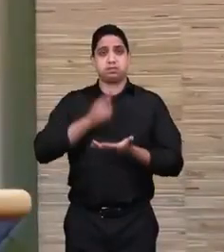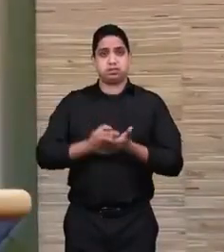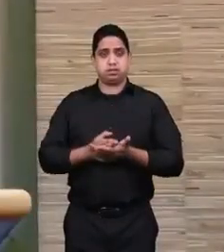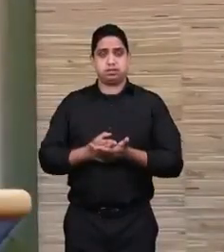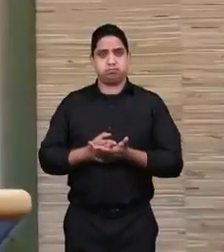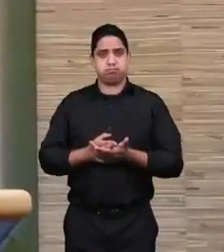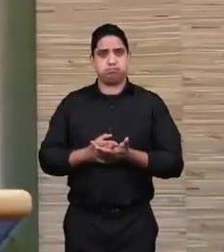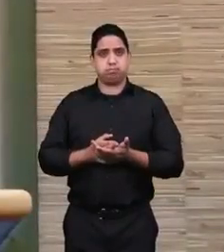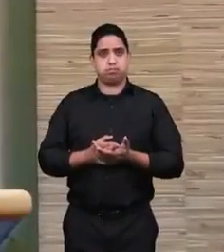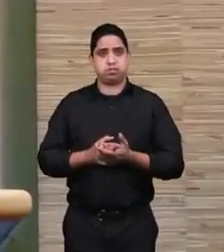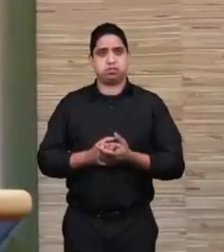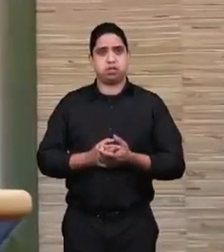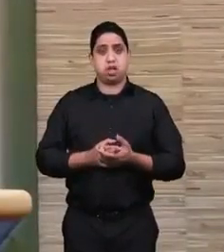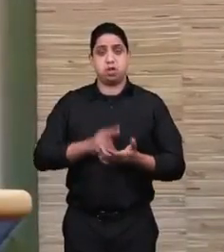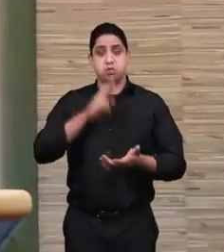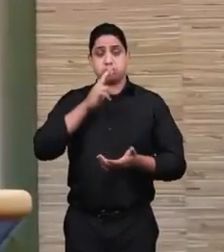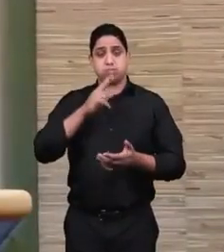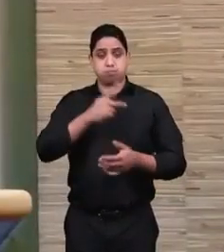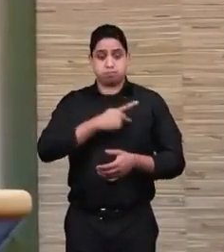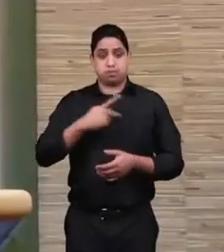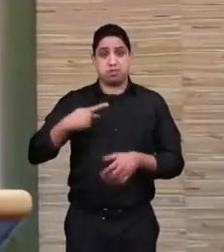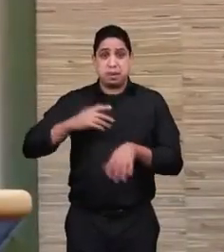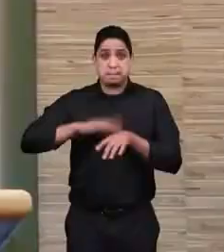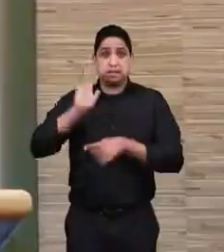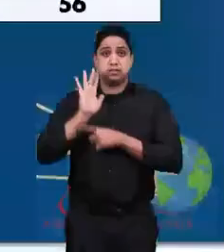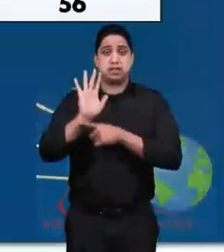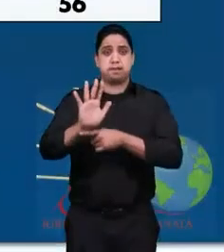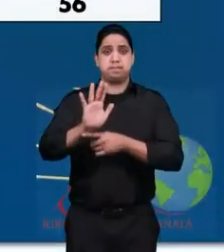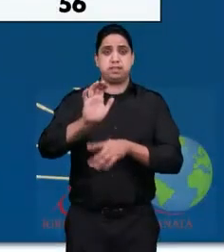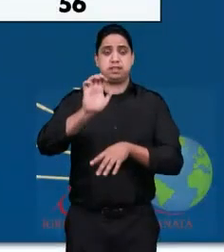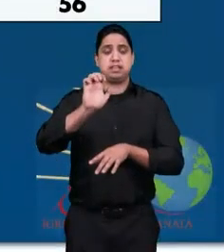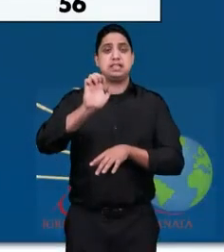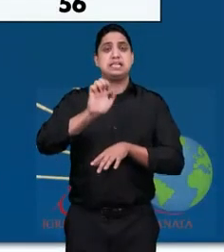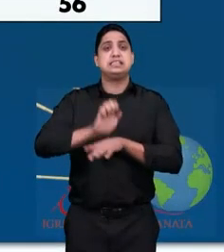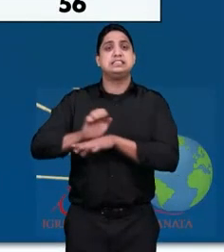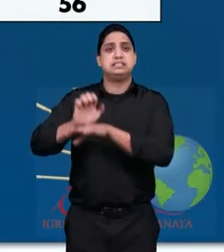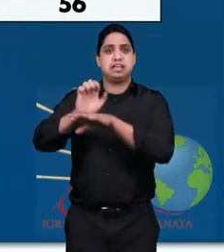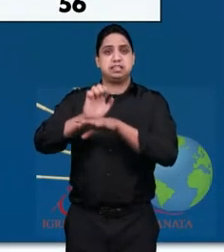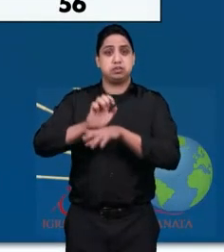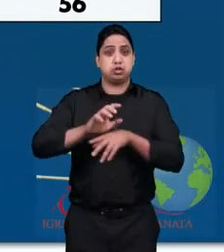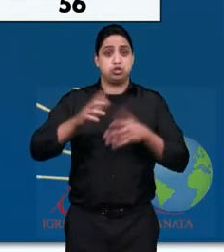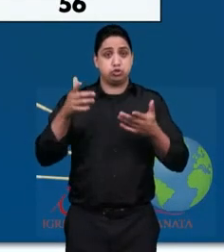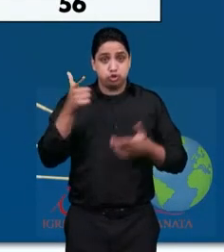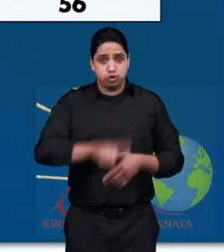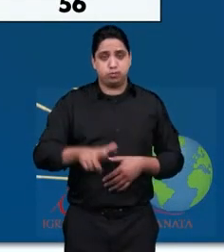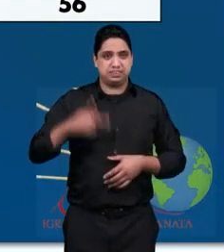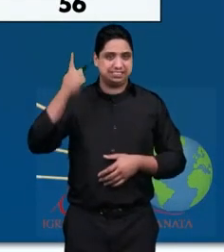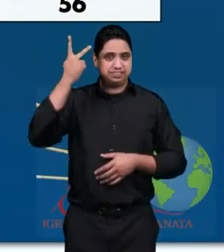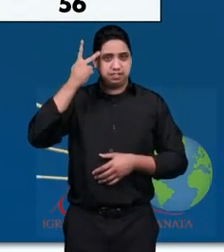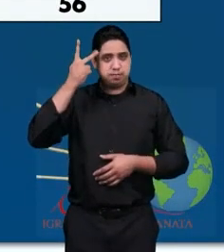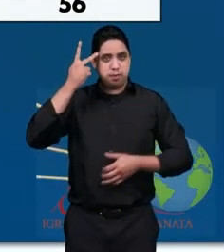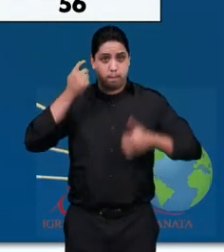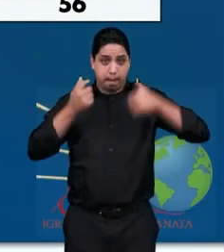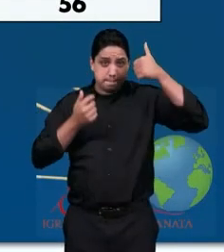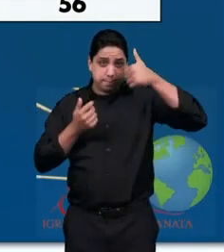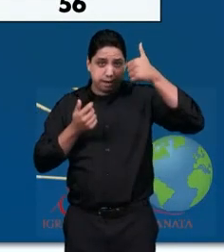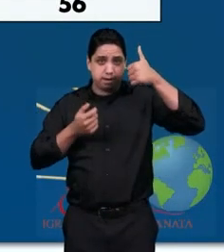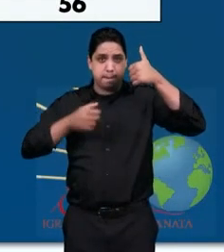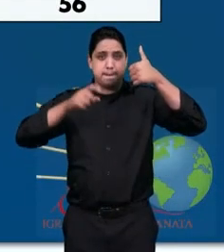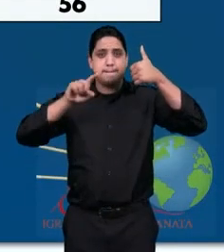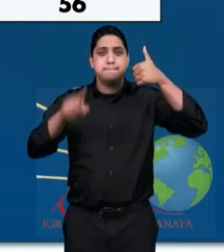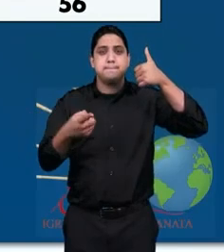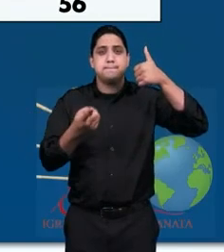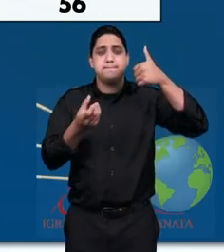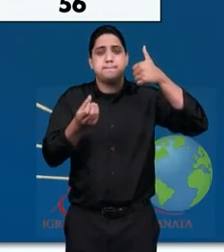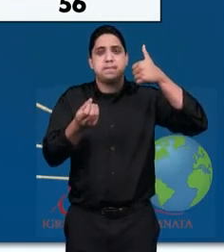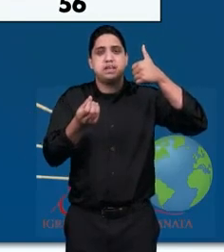screen. Pastors who produced according to the state. São Paulo is back in first place with